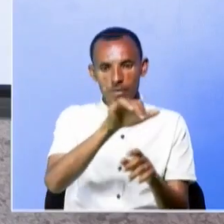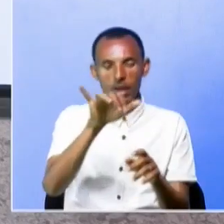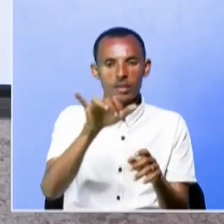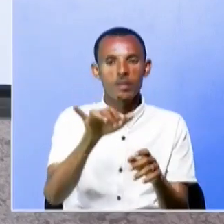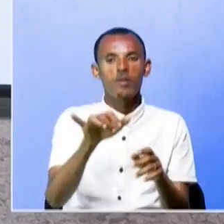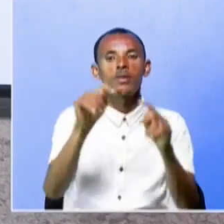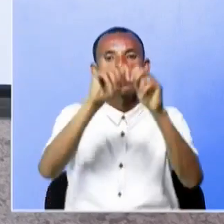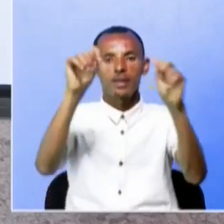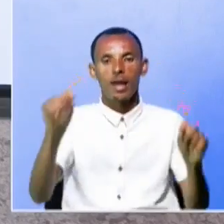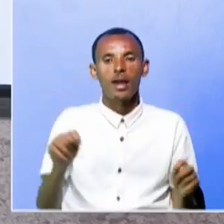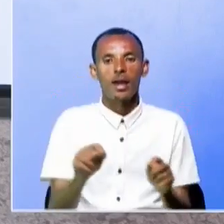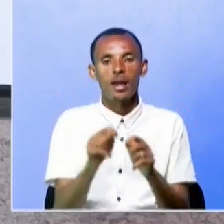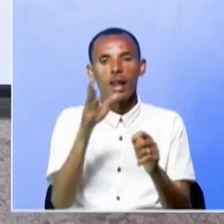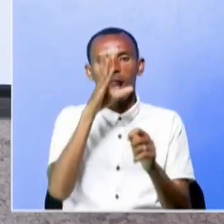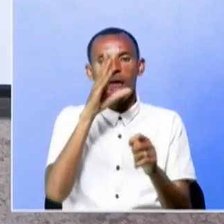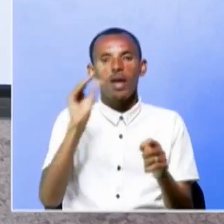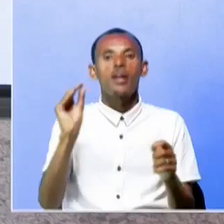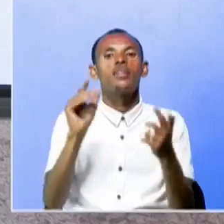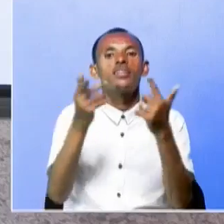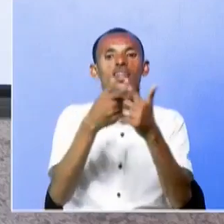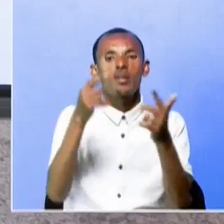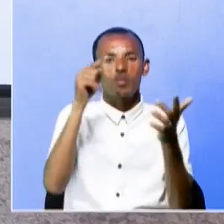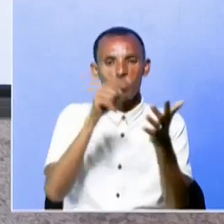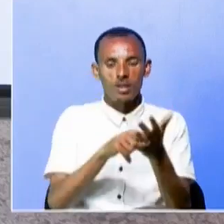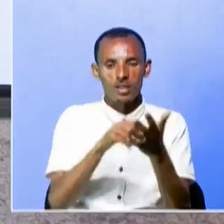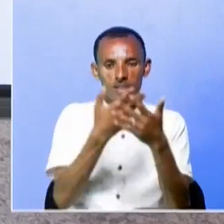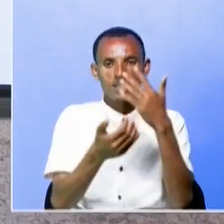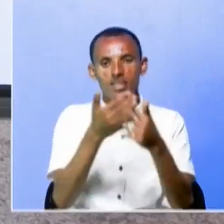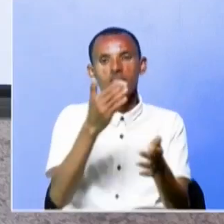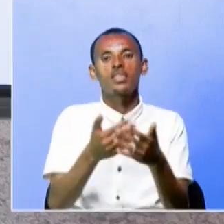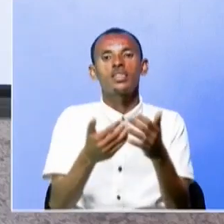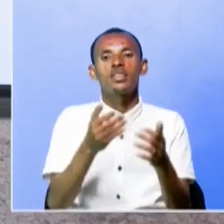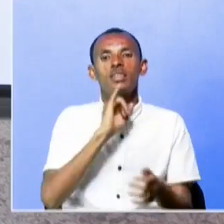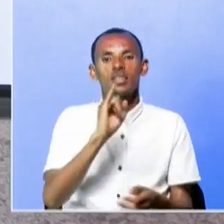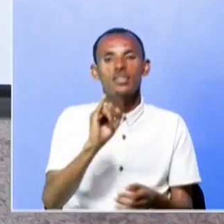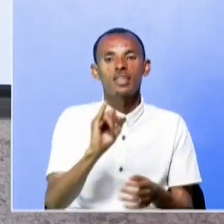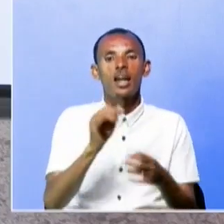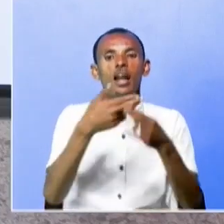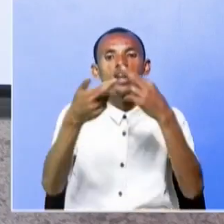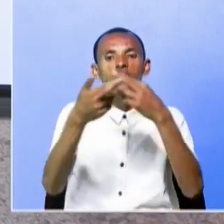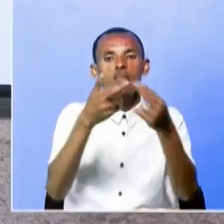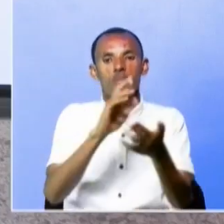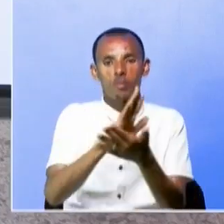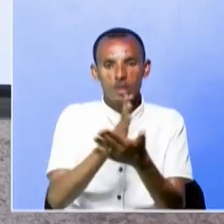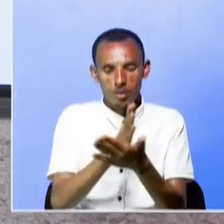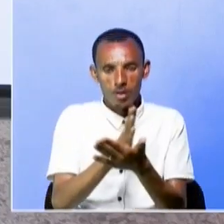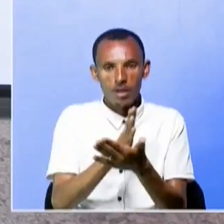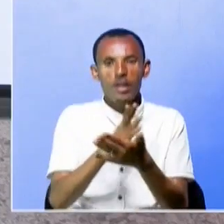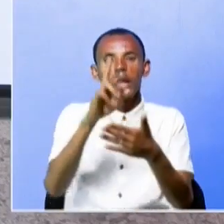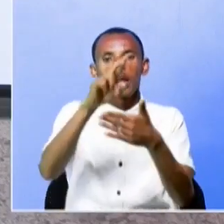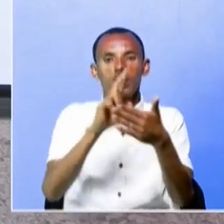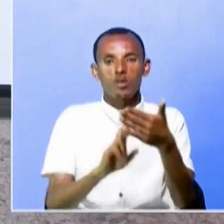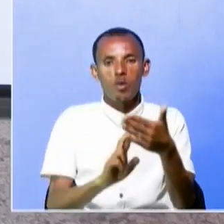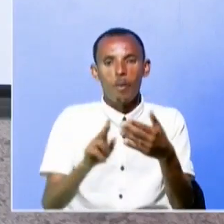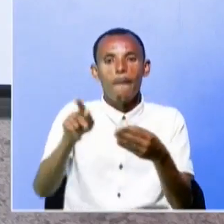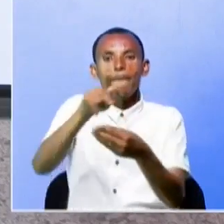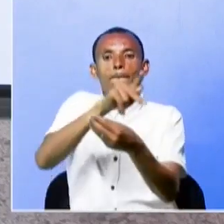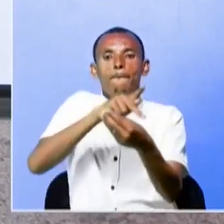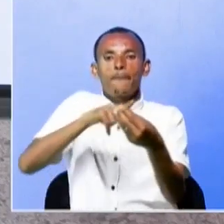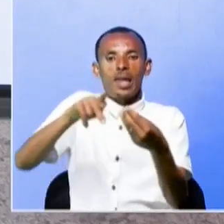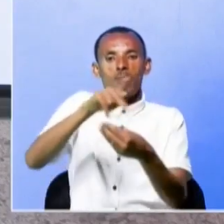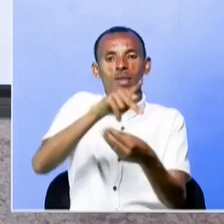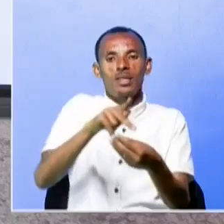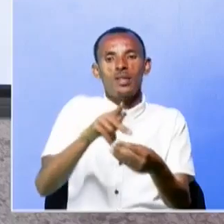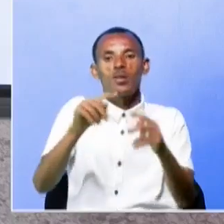of triangles, and the second point of discussion will be the relationship between the ratio of perimeters of two